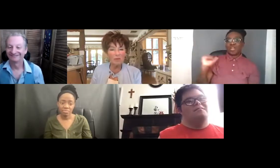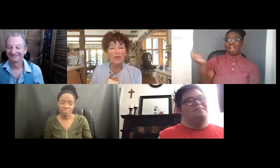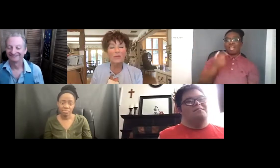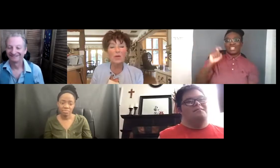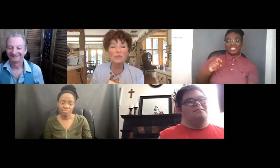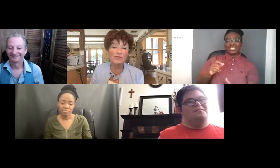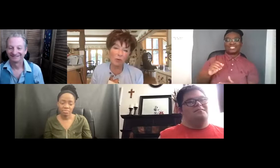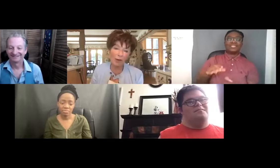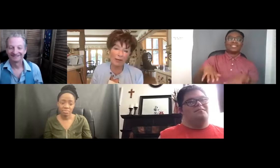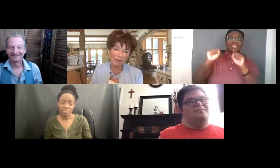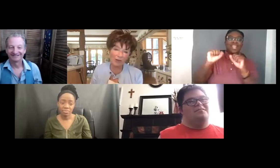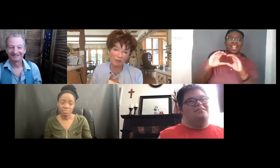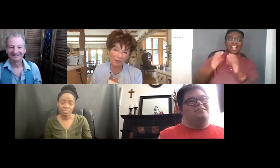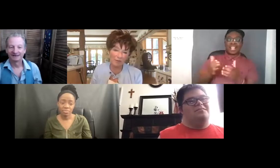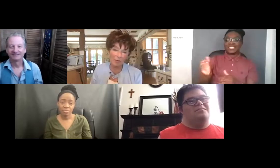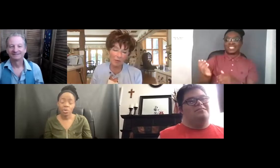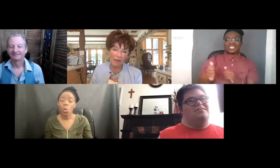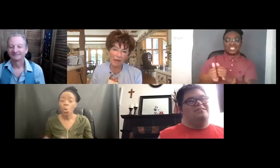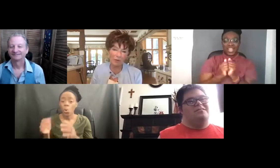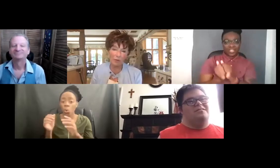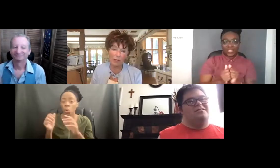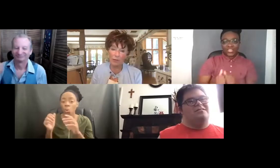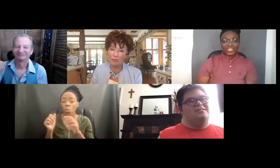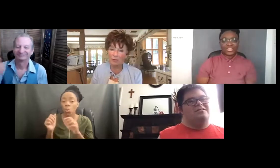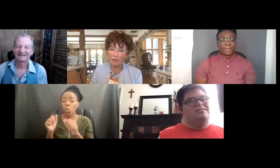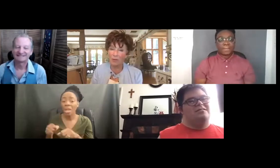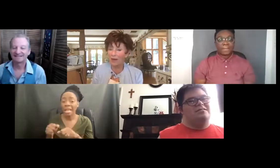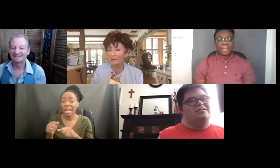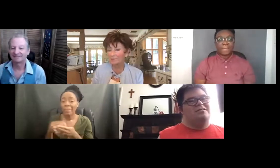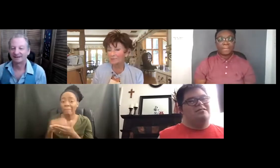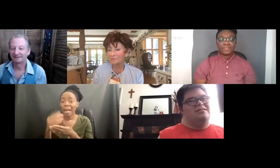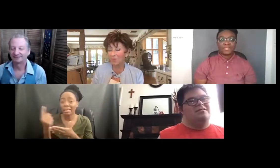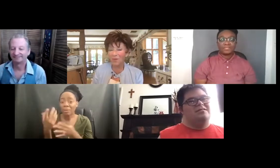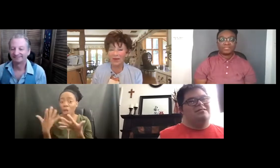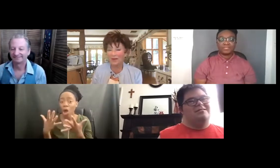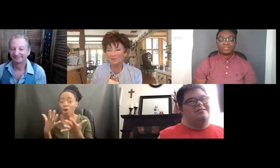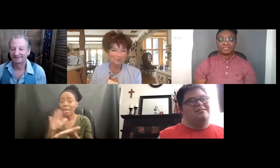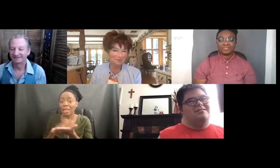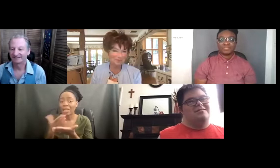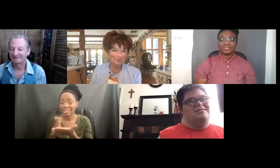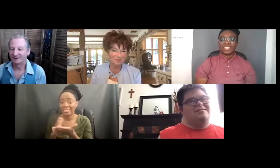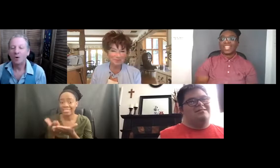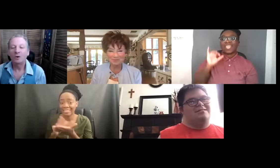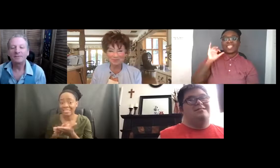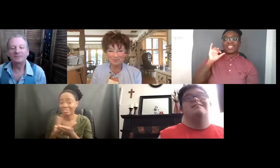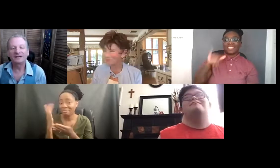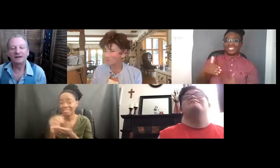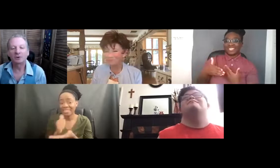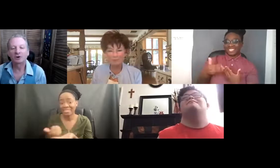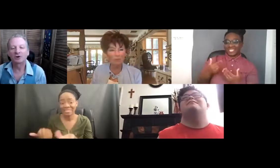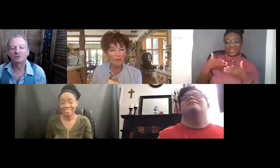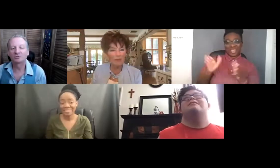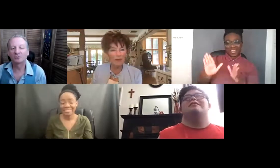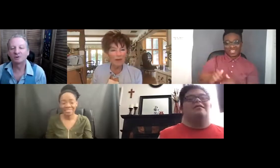Well, we can go to the store and get something, you know, buy it already cooked. That's the easy way. Why not? That's the easy way. What about the